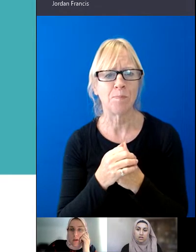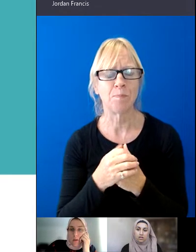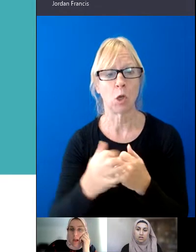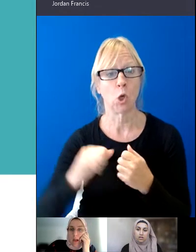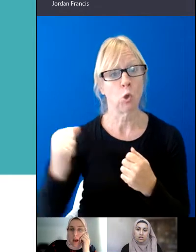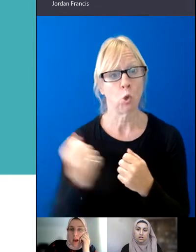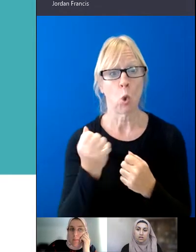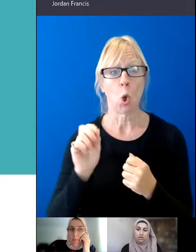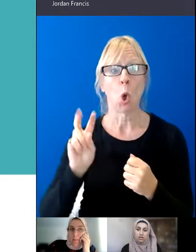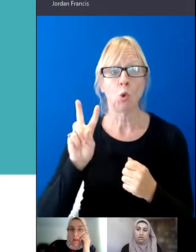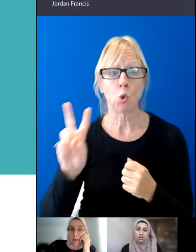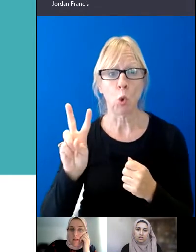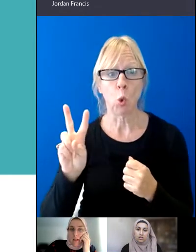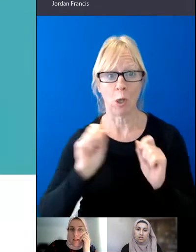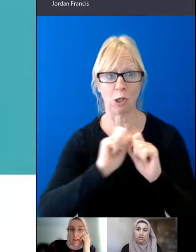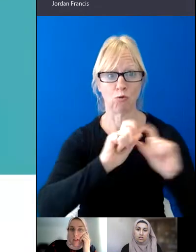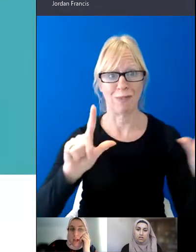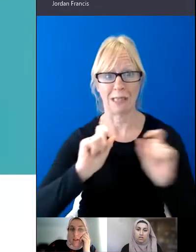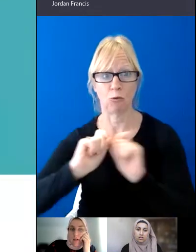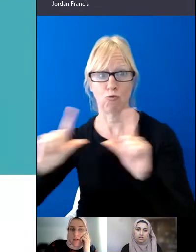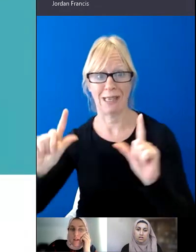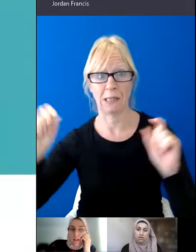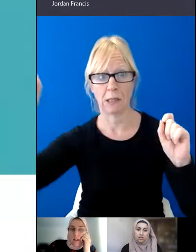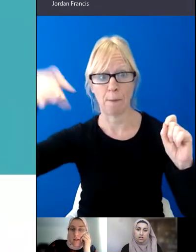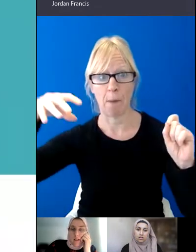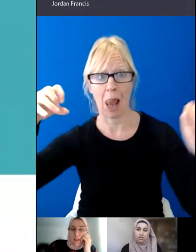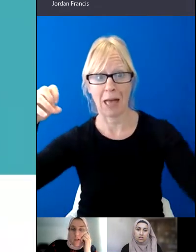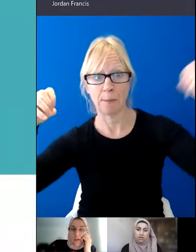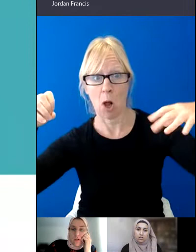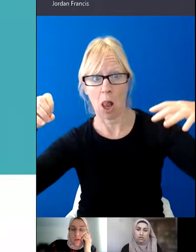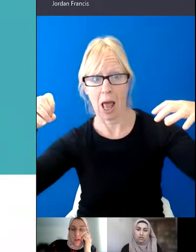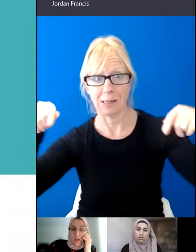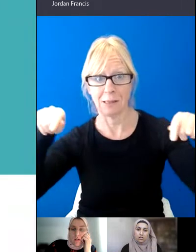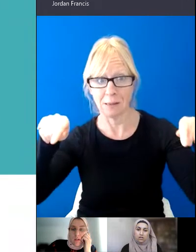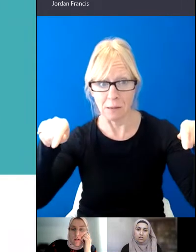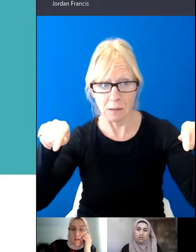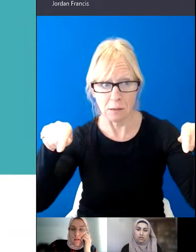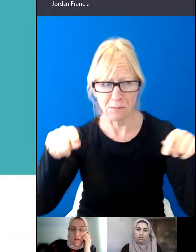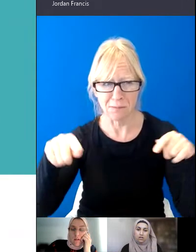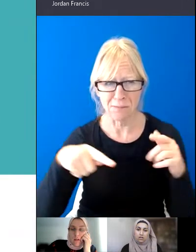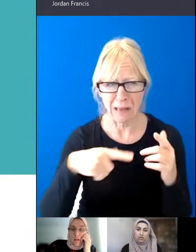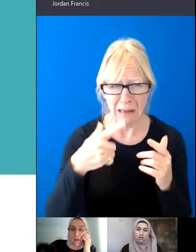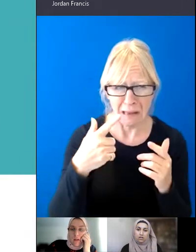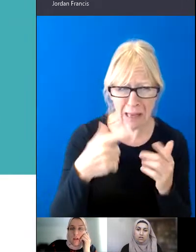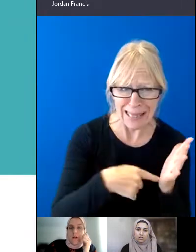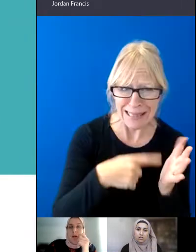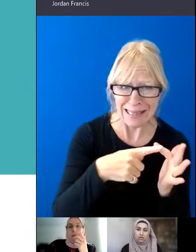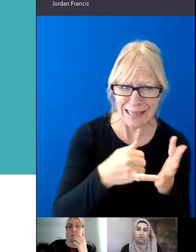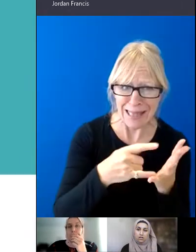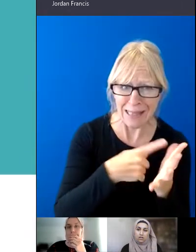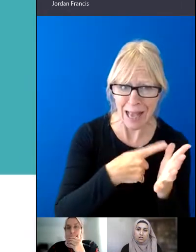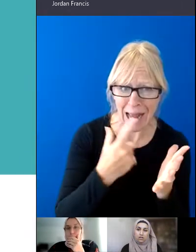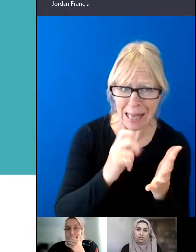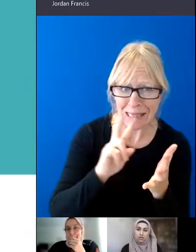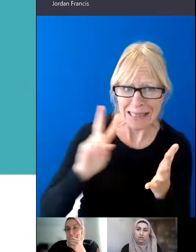spotlighted. So Tessa, can you see Jordan's screen? No.